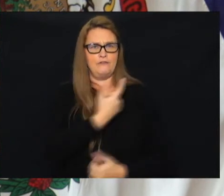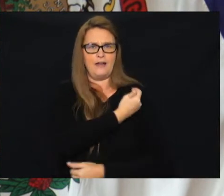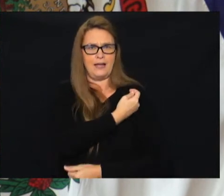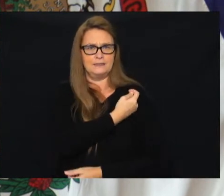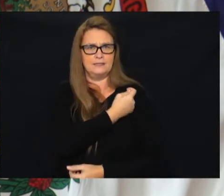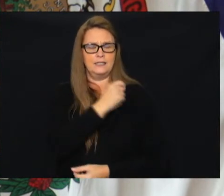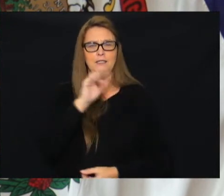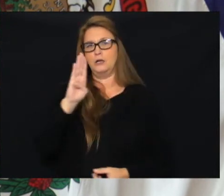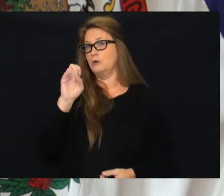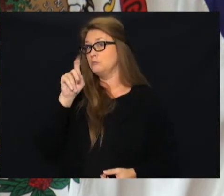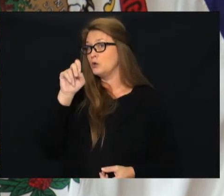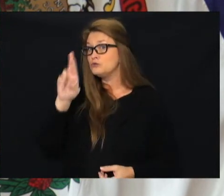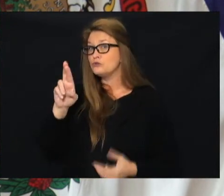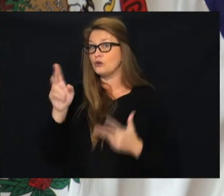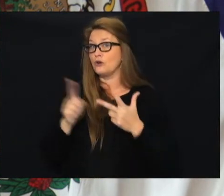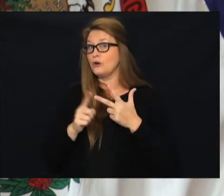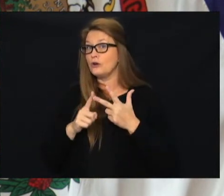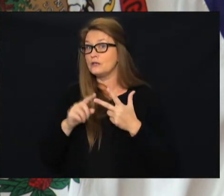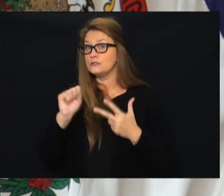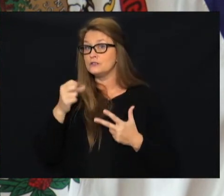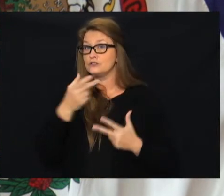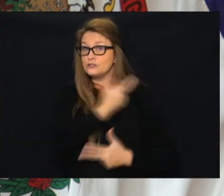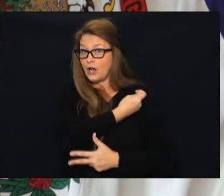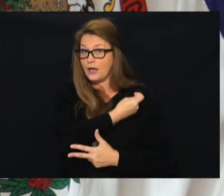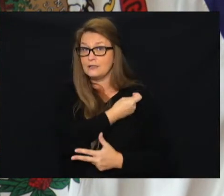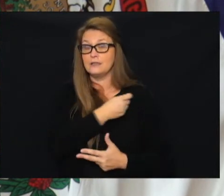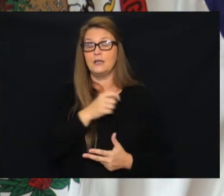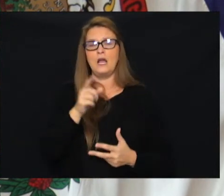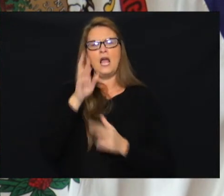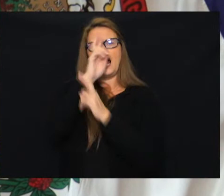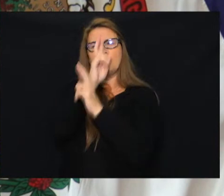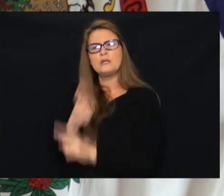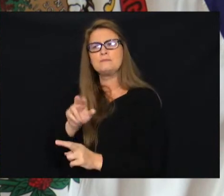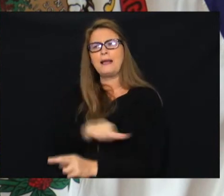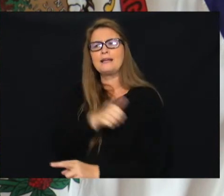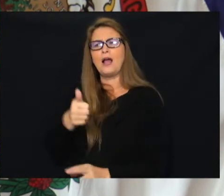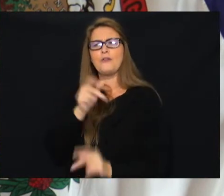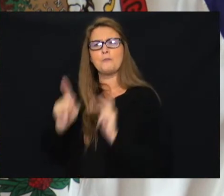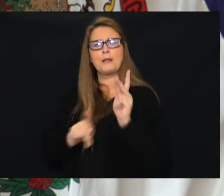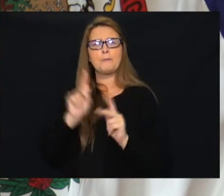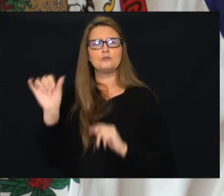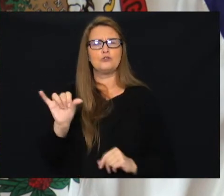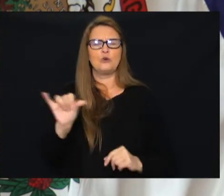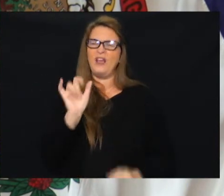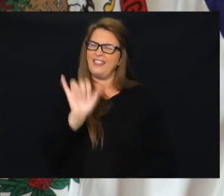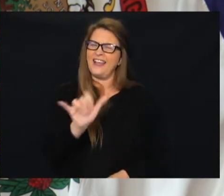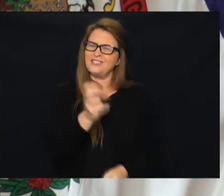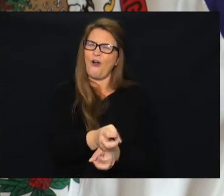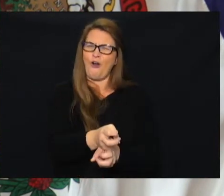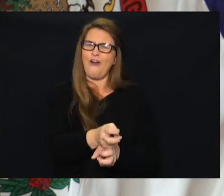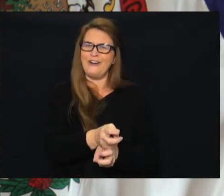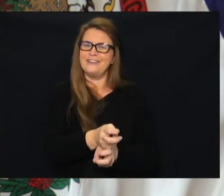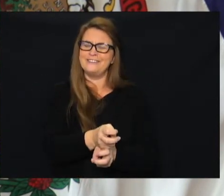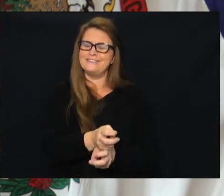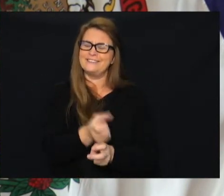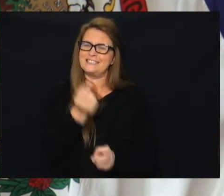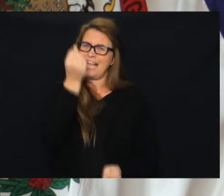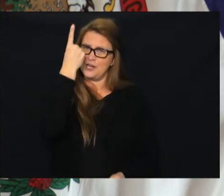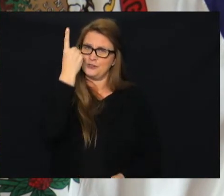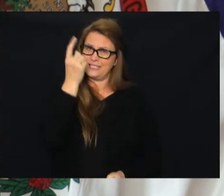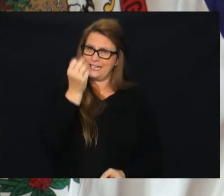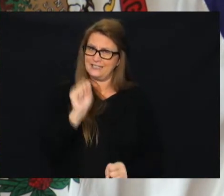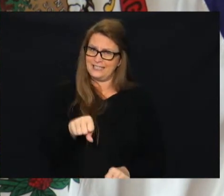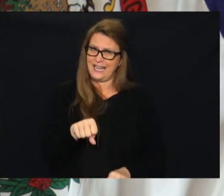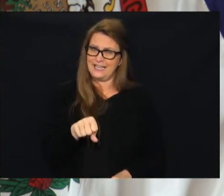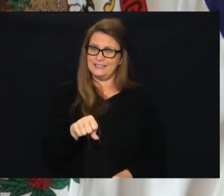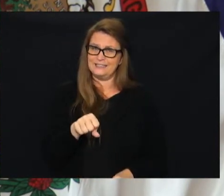booster shots. We do need to be respectful of others, and I know that may be hard for some people to understand. And if it is,